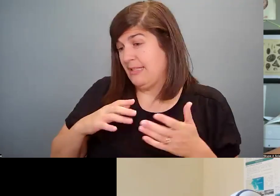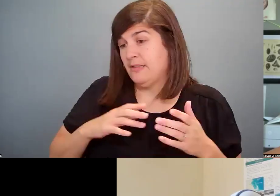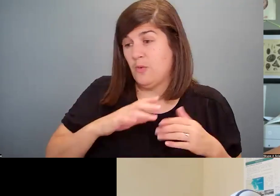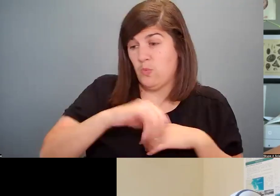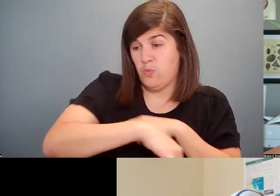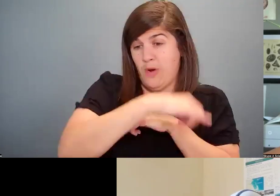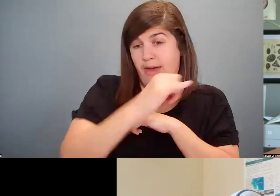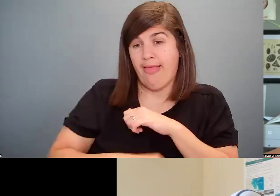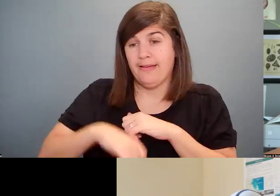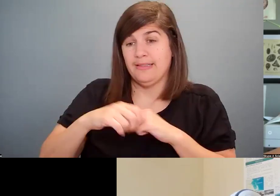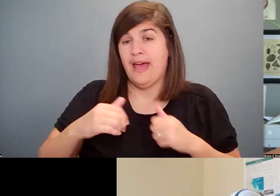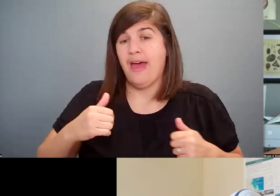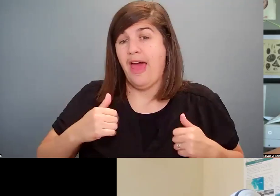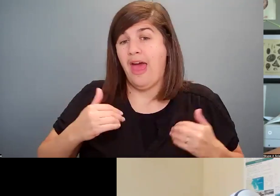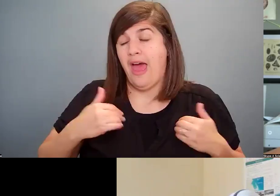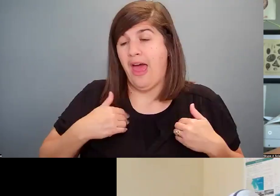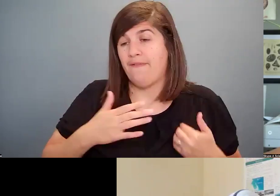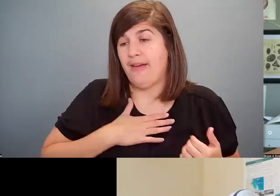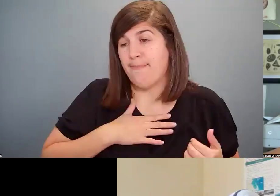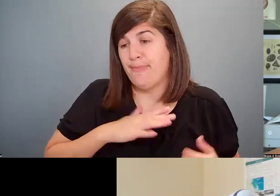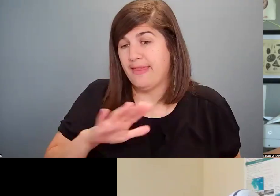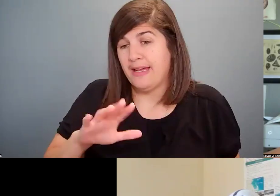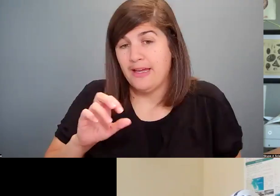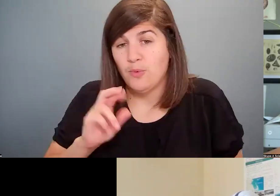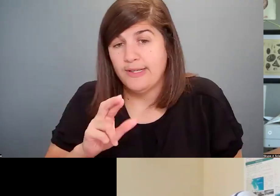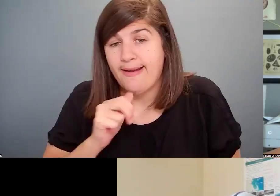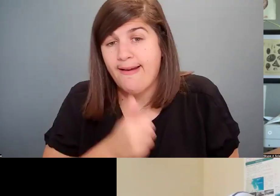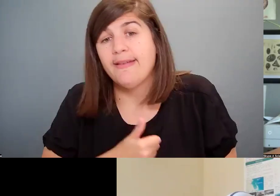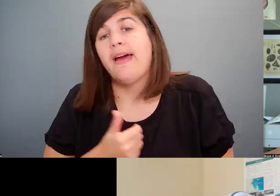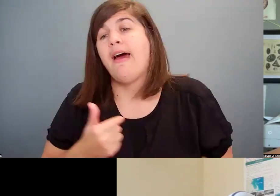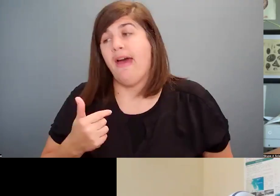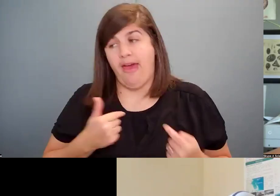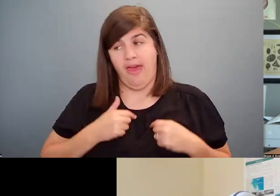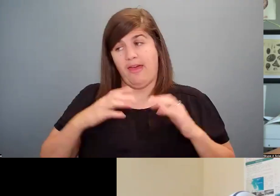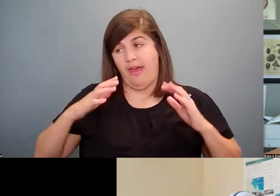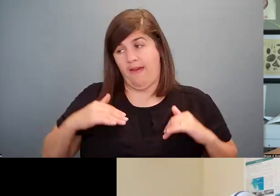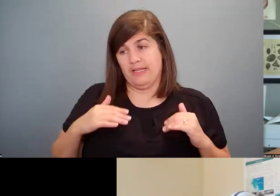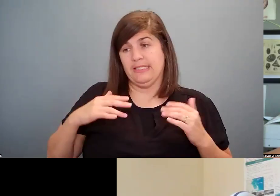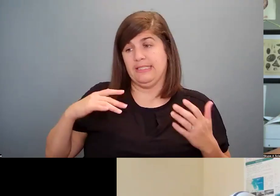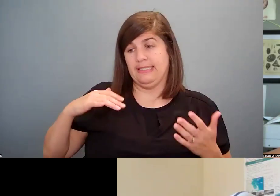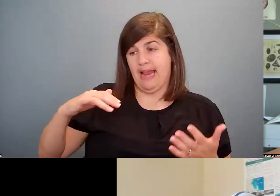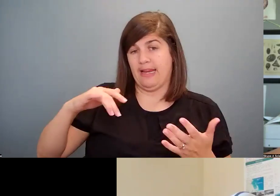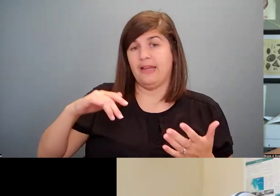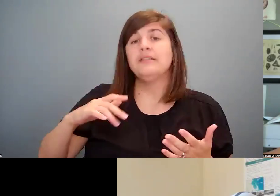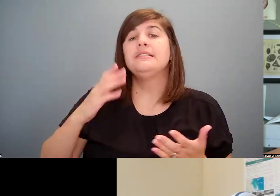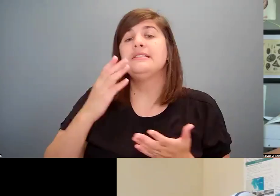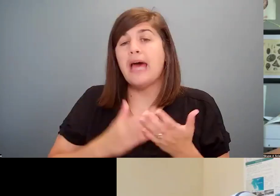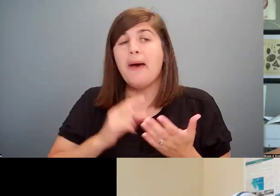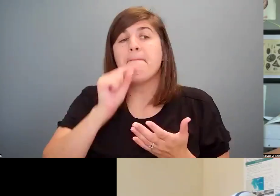of empathy. Oh, I have not personally studied this, but there